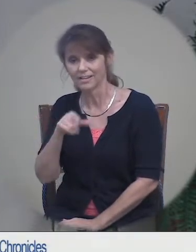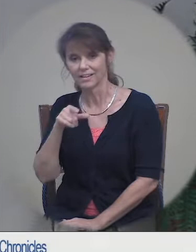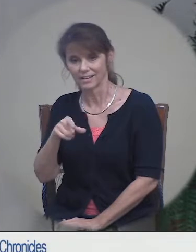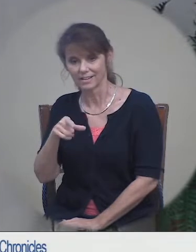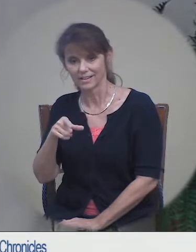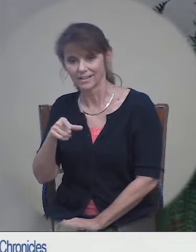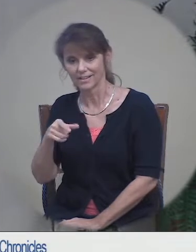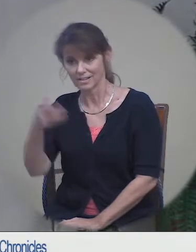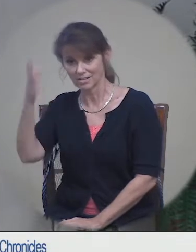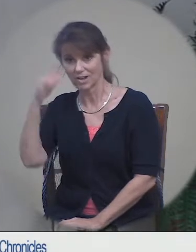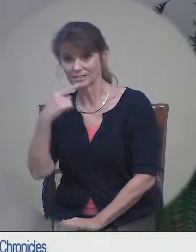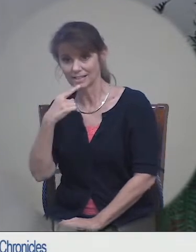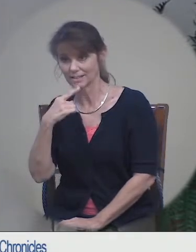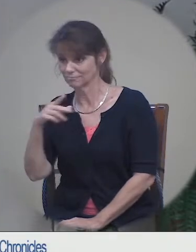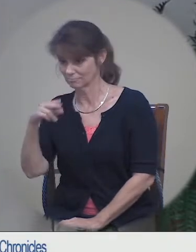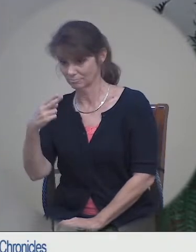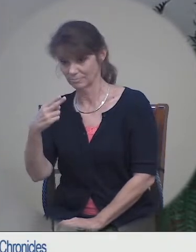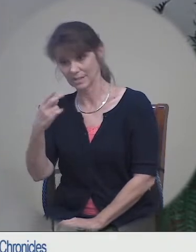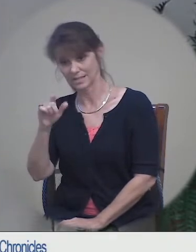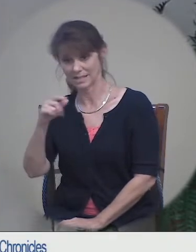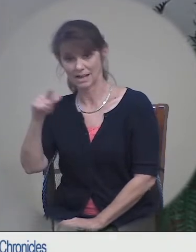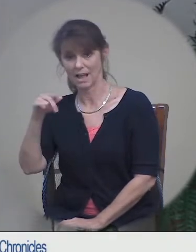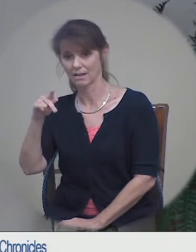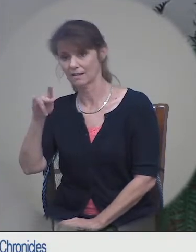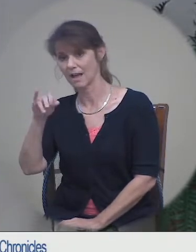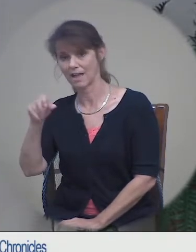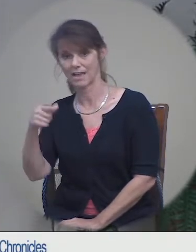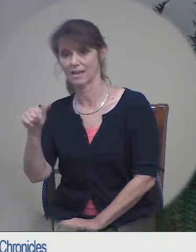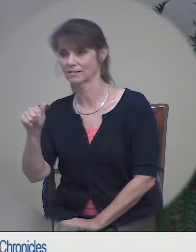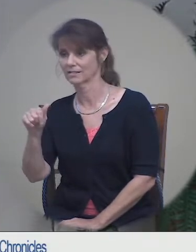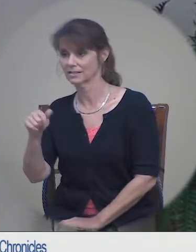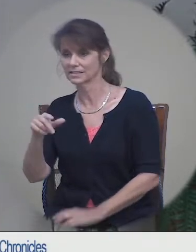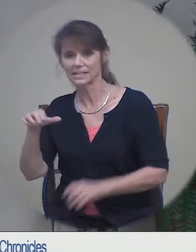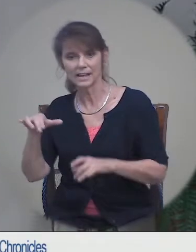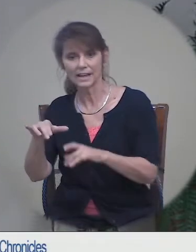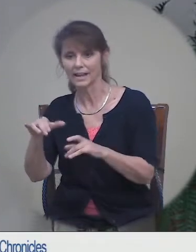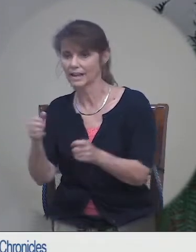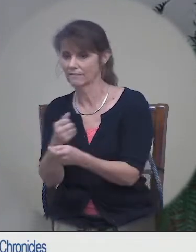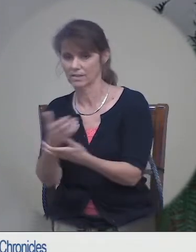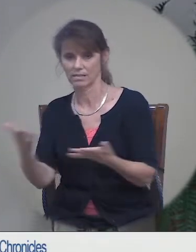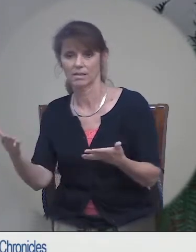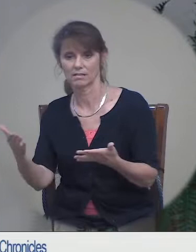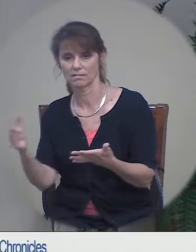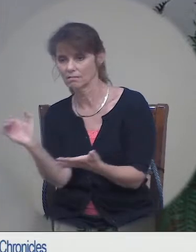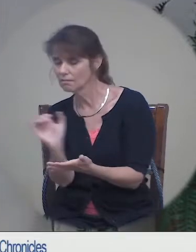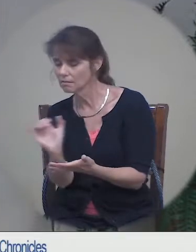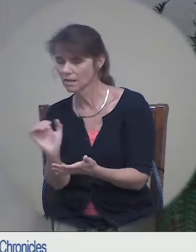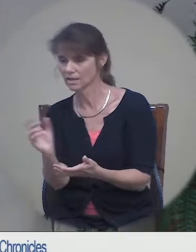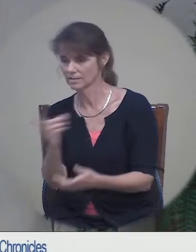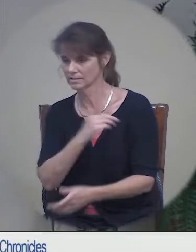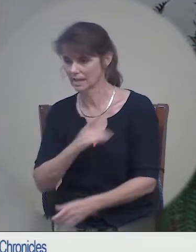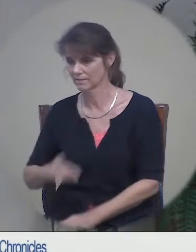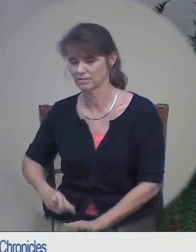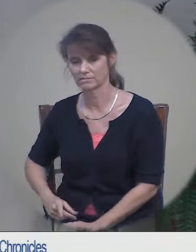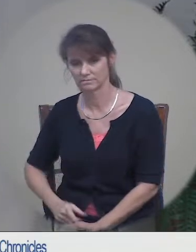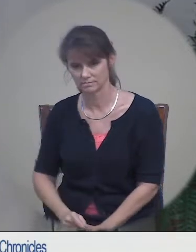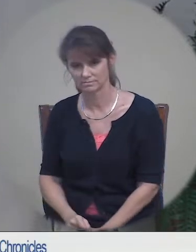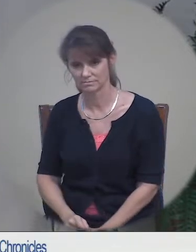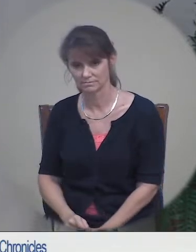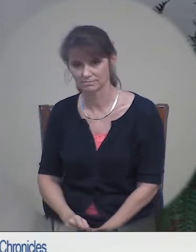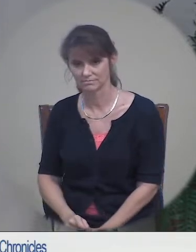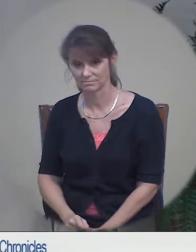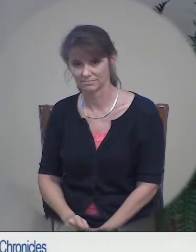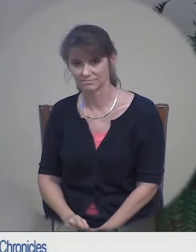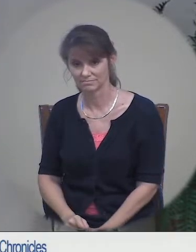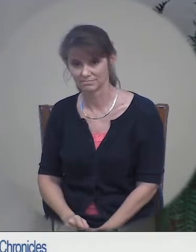he did everything according that his father David had done. You know how many other kings that's